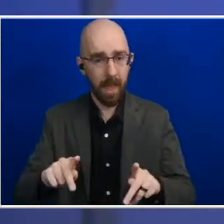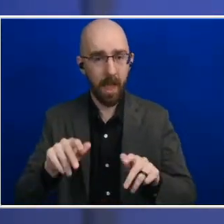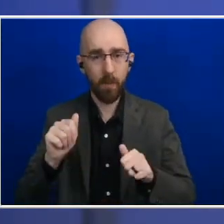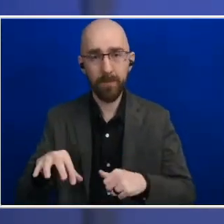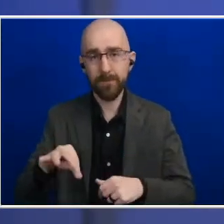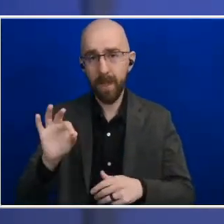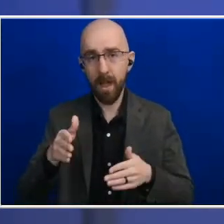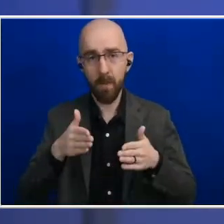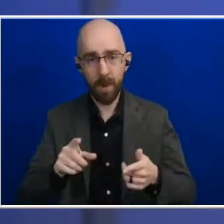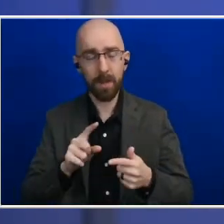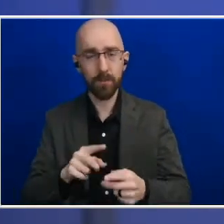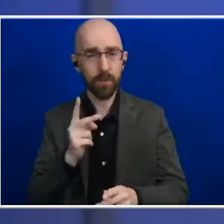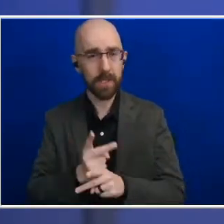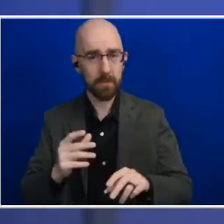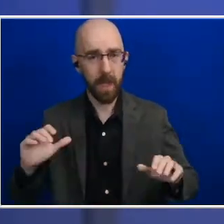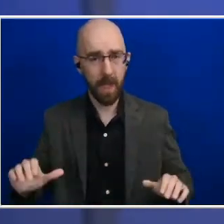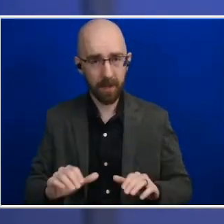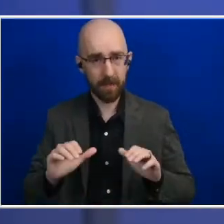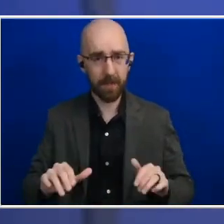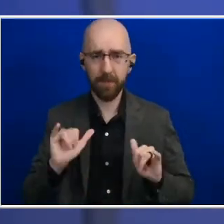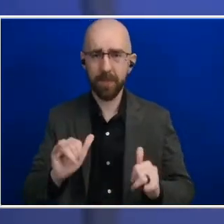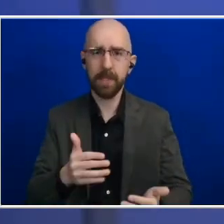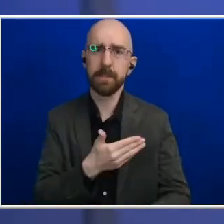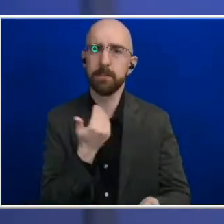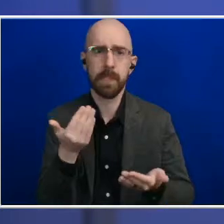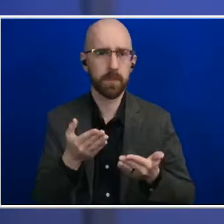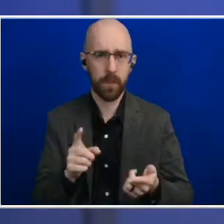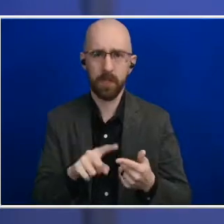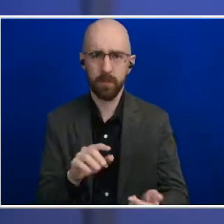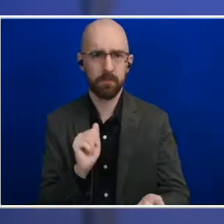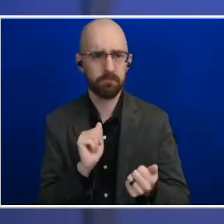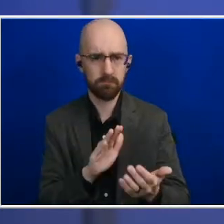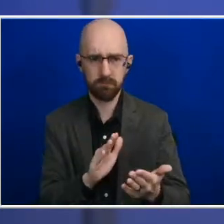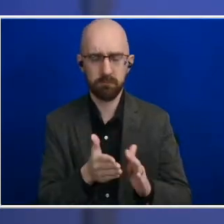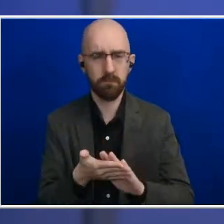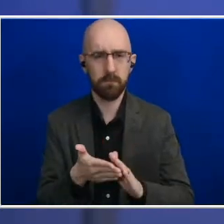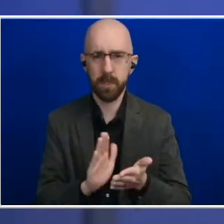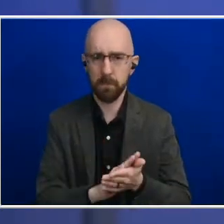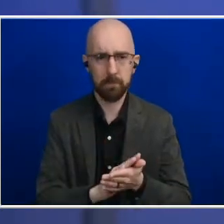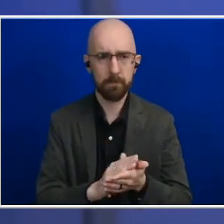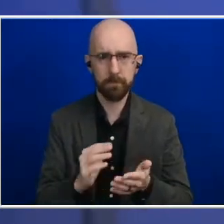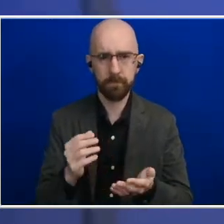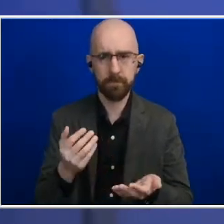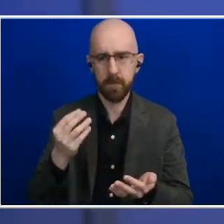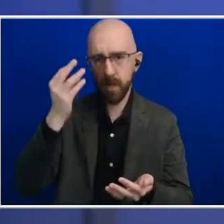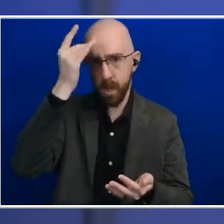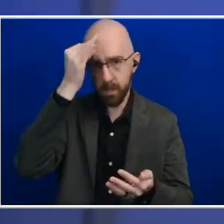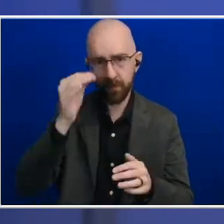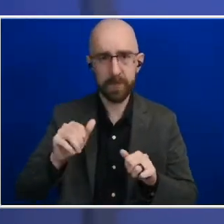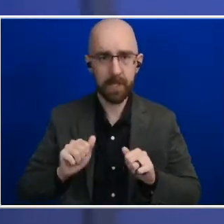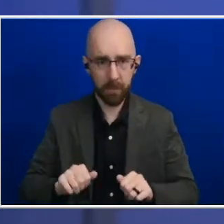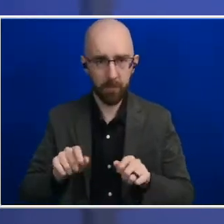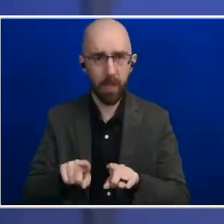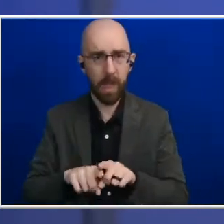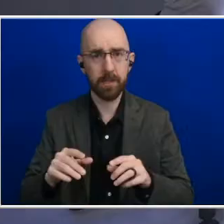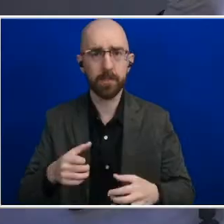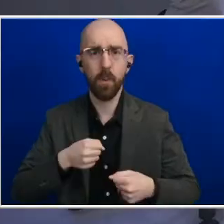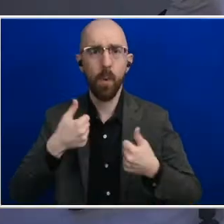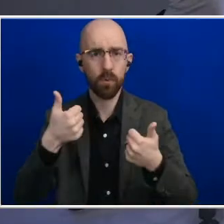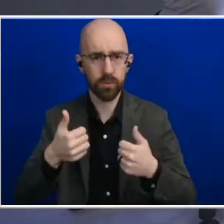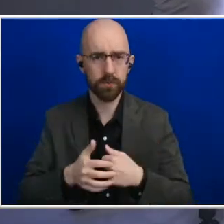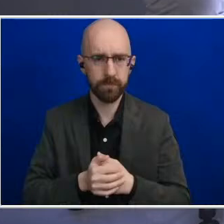active, then that's the best way to go about becoming cognitively capable as you continue to get older. What I hear you saying is